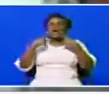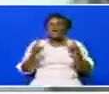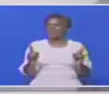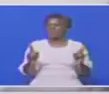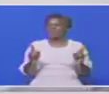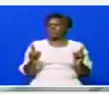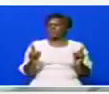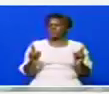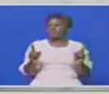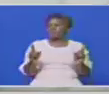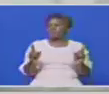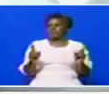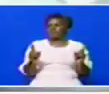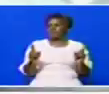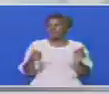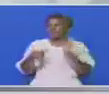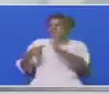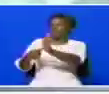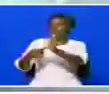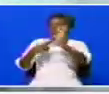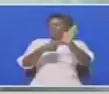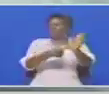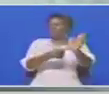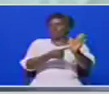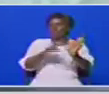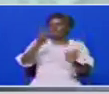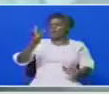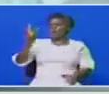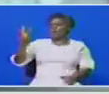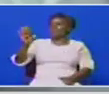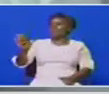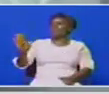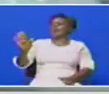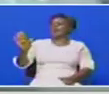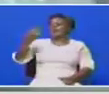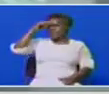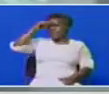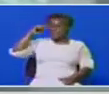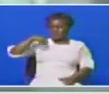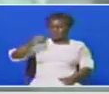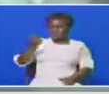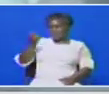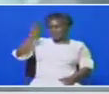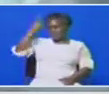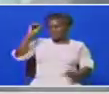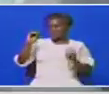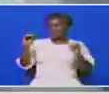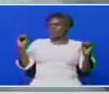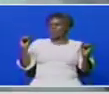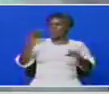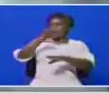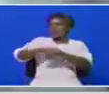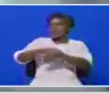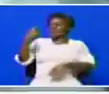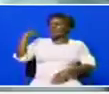that seems to be, of course, streaming in their portal, because we don't understand where they're getting those numbers